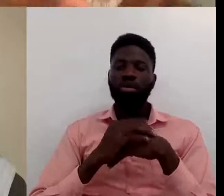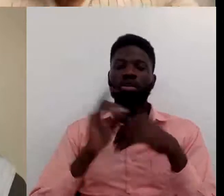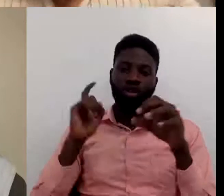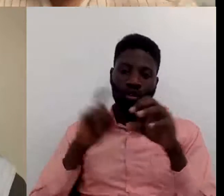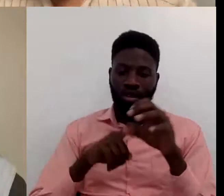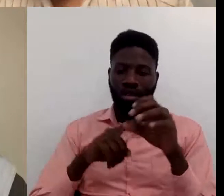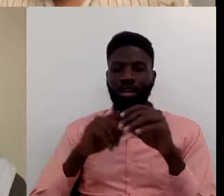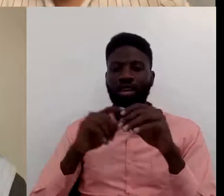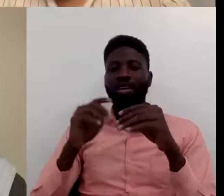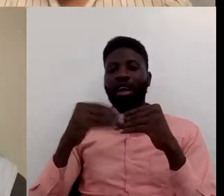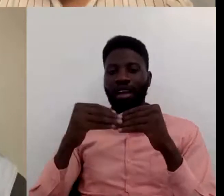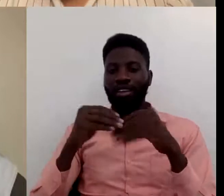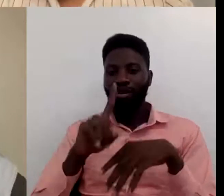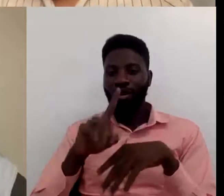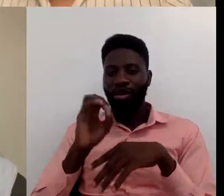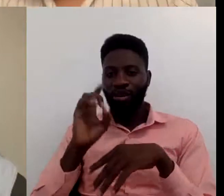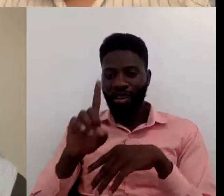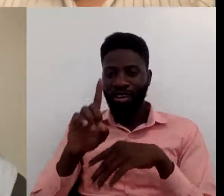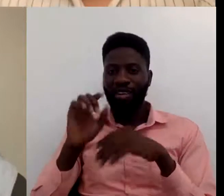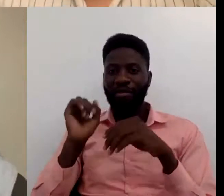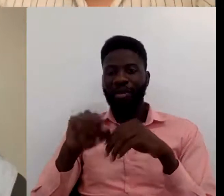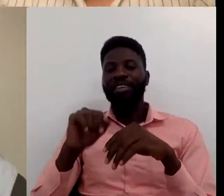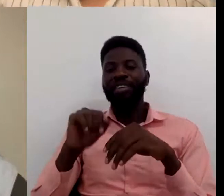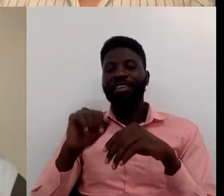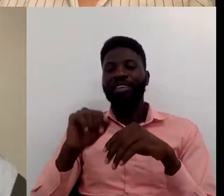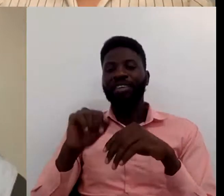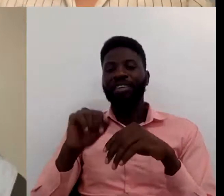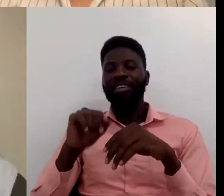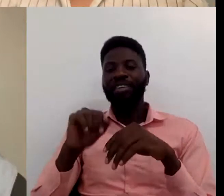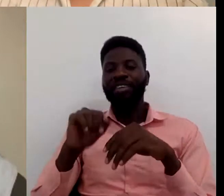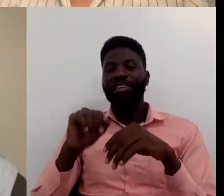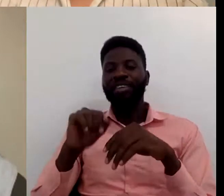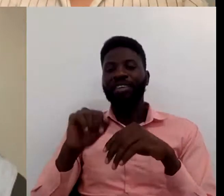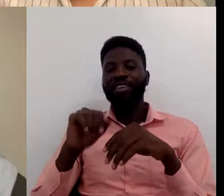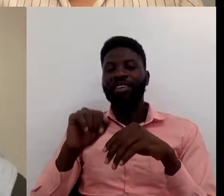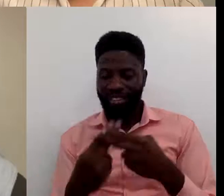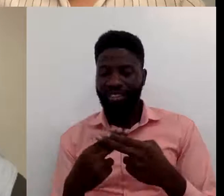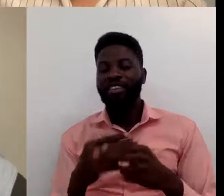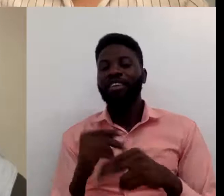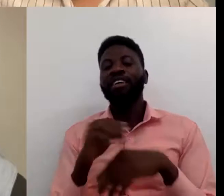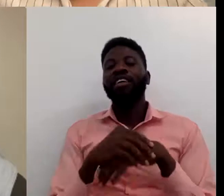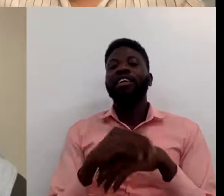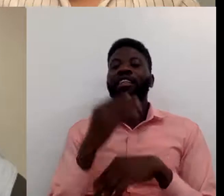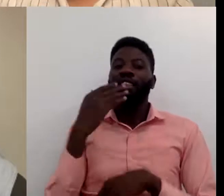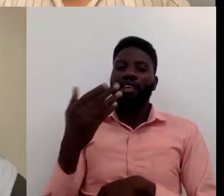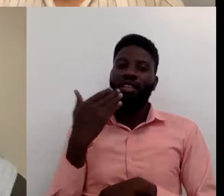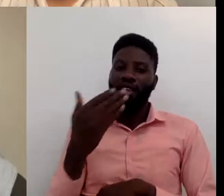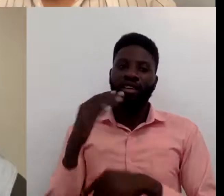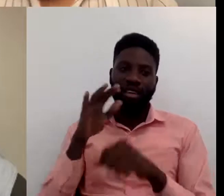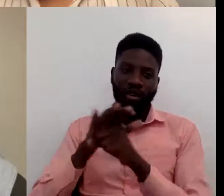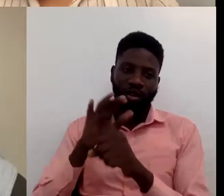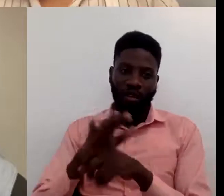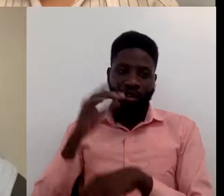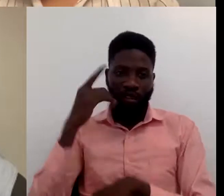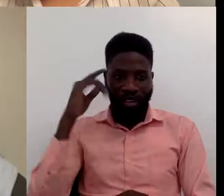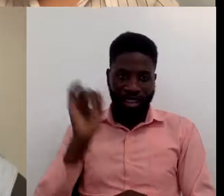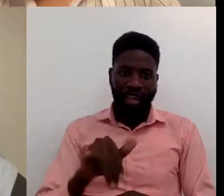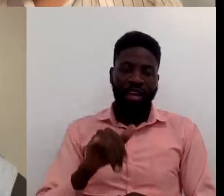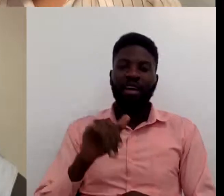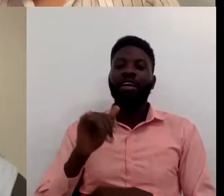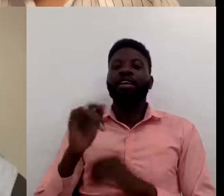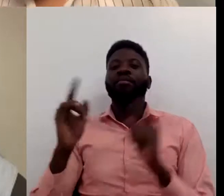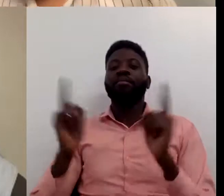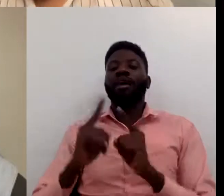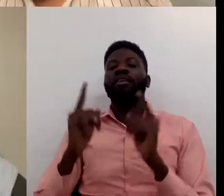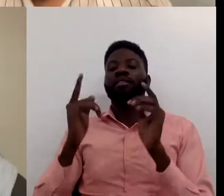should be the caption of most of our startups right now. So thank you so much for that brief